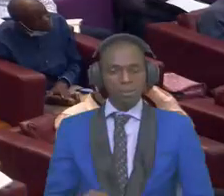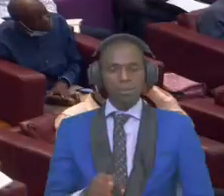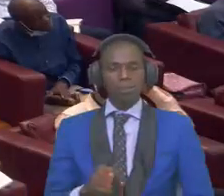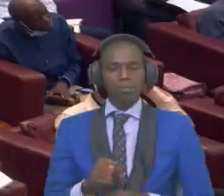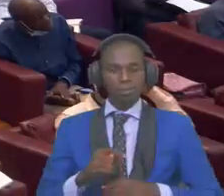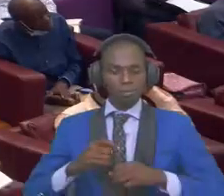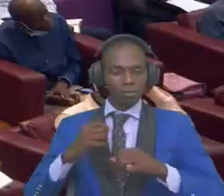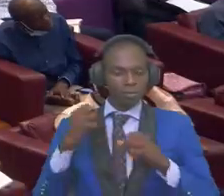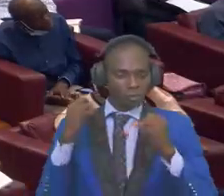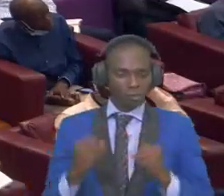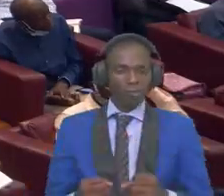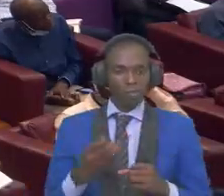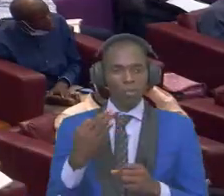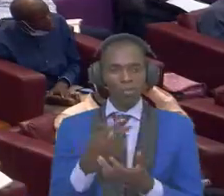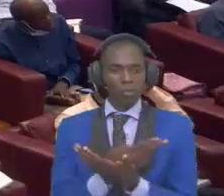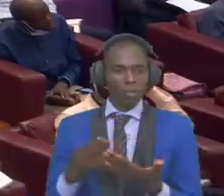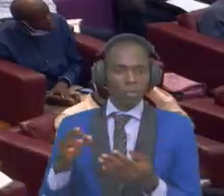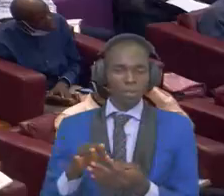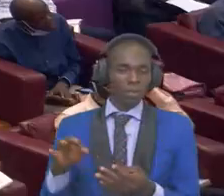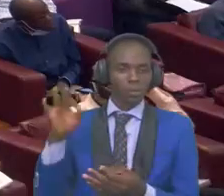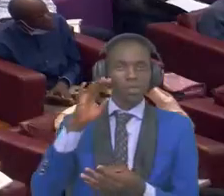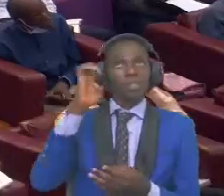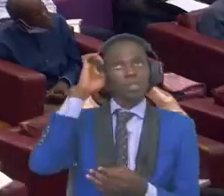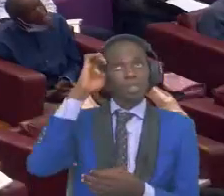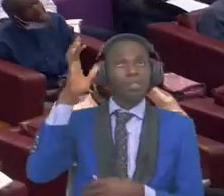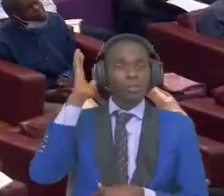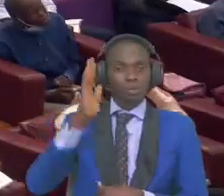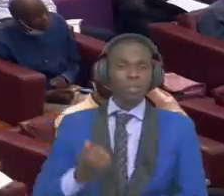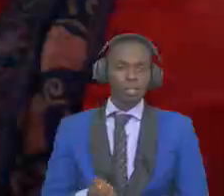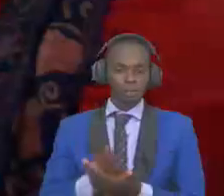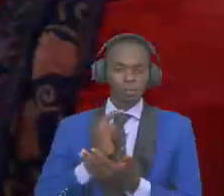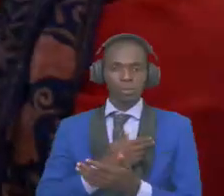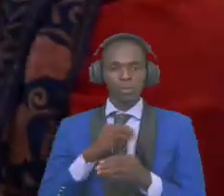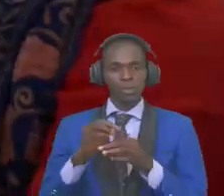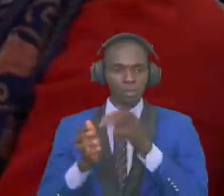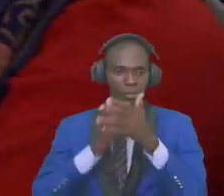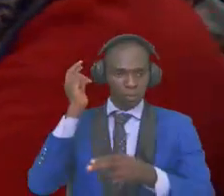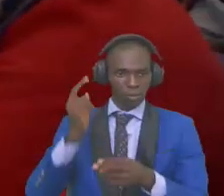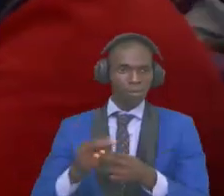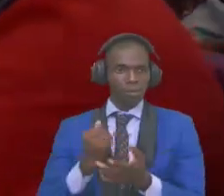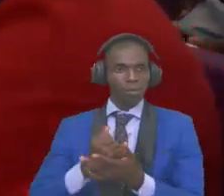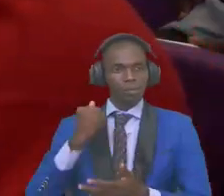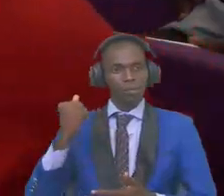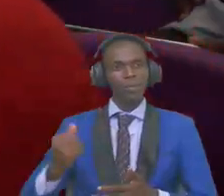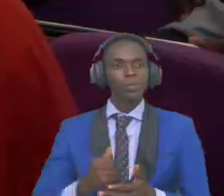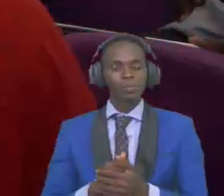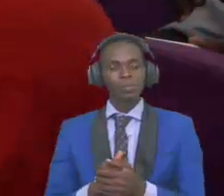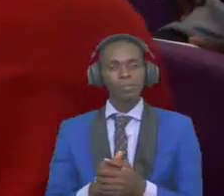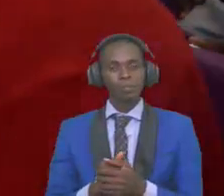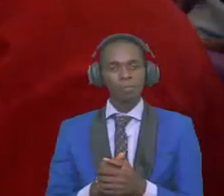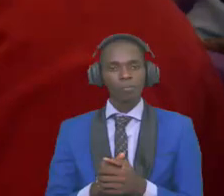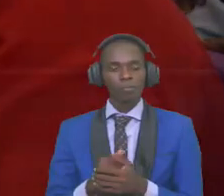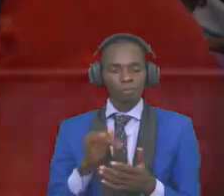the power of the Holy Ghost, he will help us in Jesus' name. That faith,